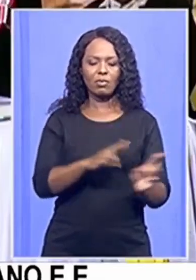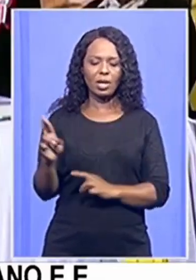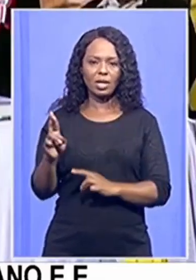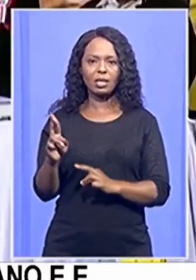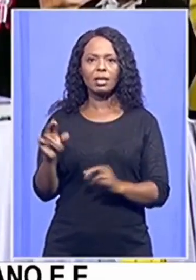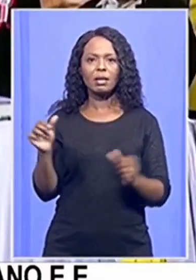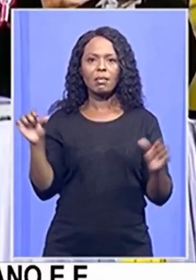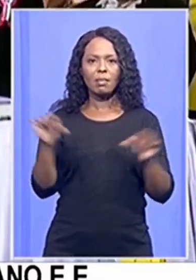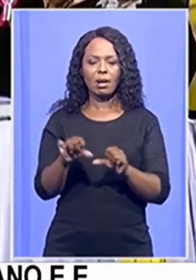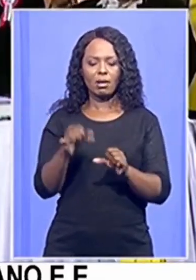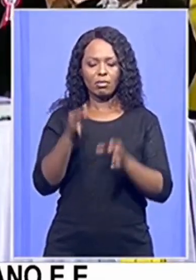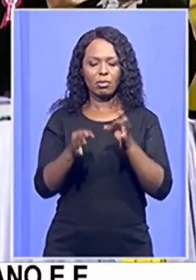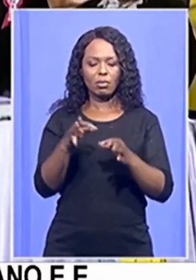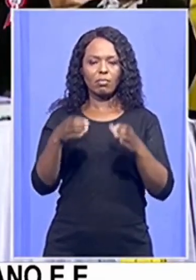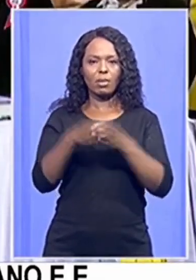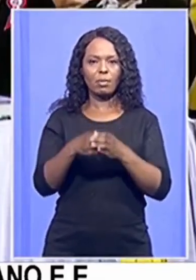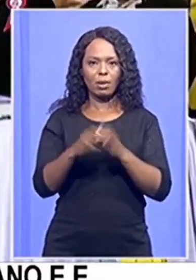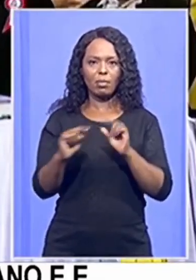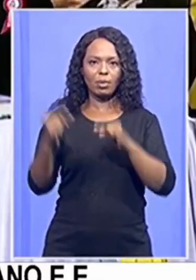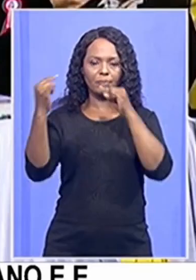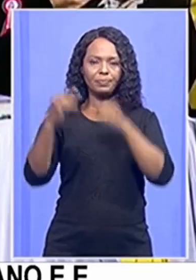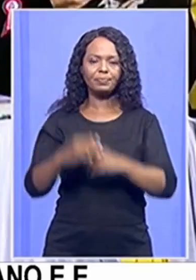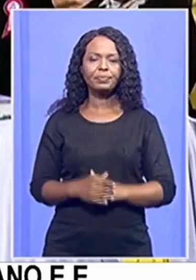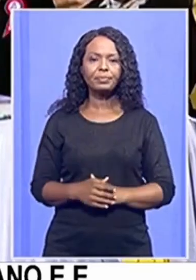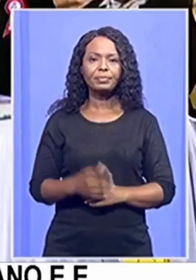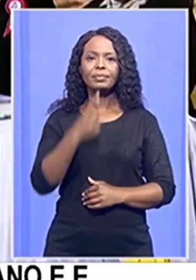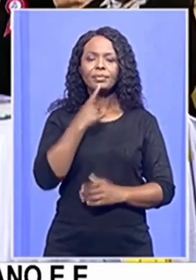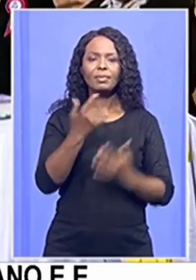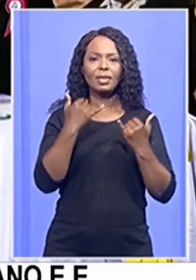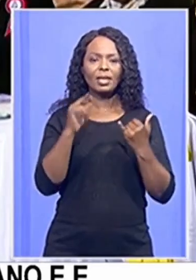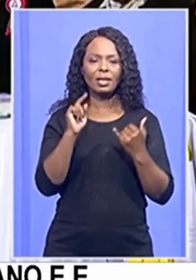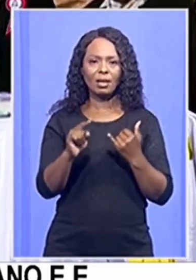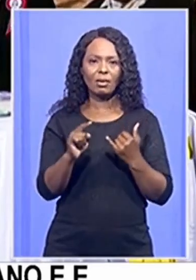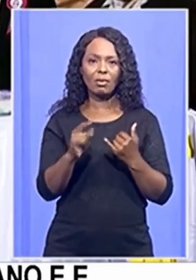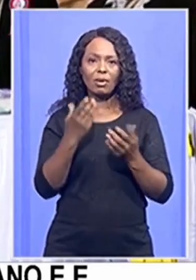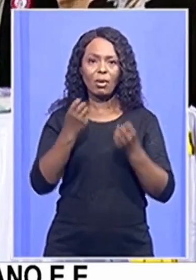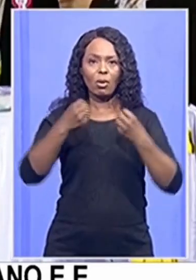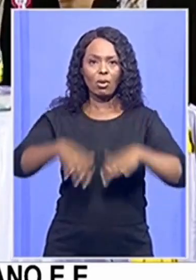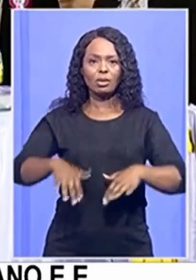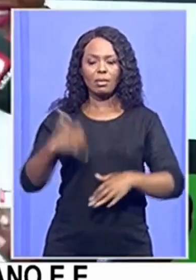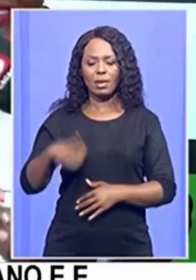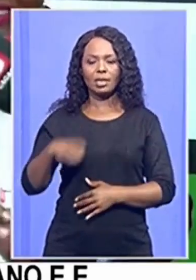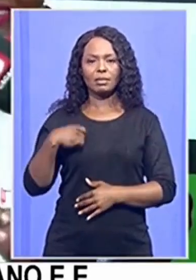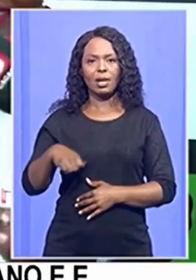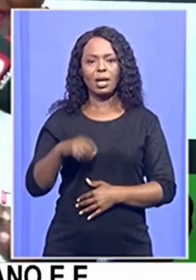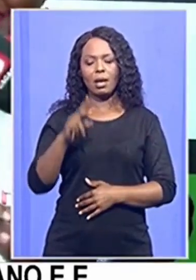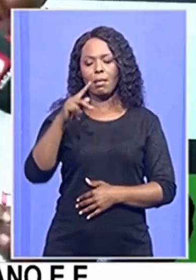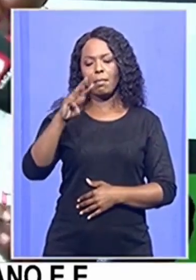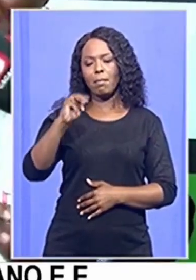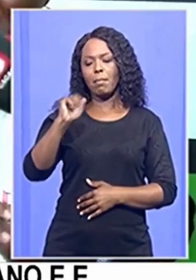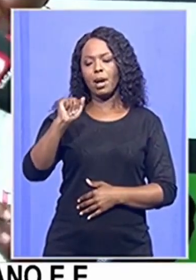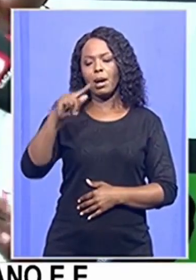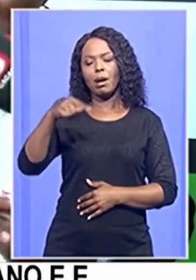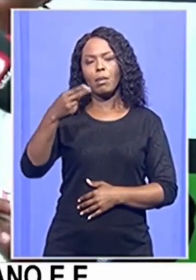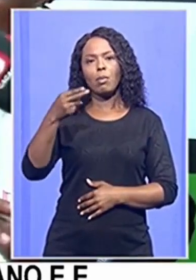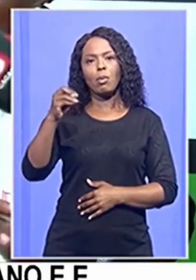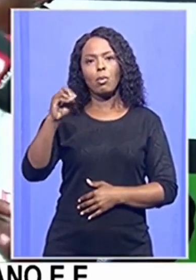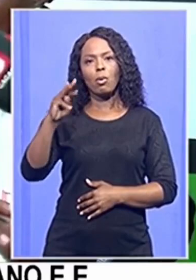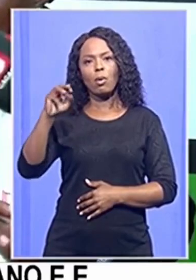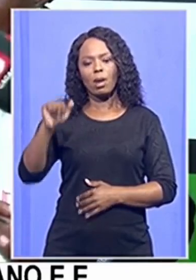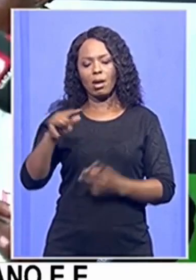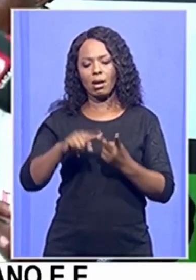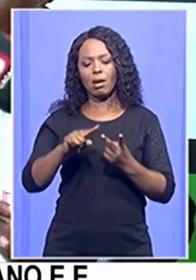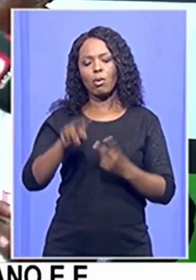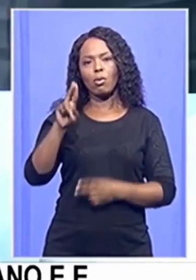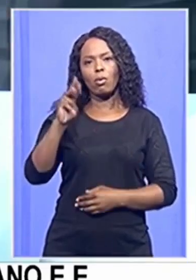nna lekoko kganetso. Lekoko la re kgato eno e ka baka gore e latlhegelwe ke mmasepala wa Maphumula kgotsa le wa Umhlambu